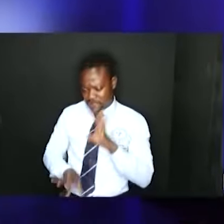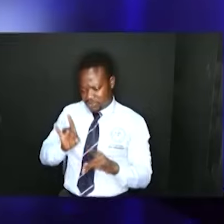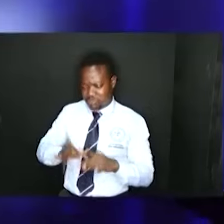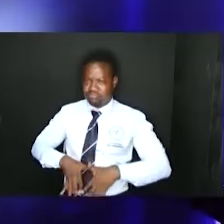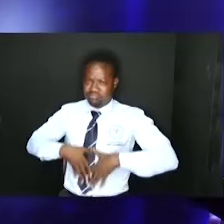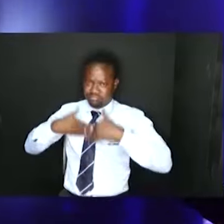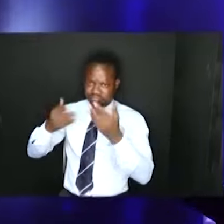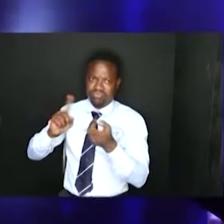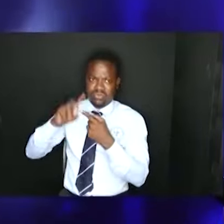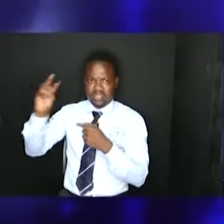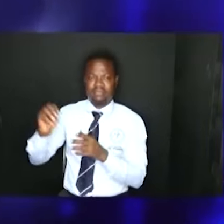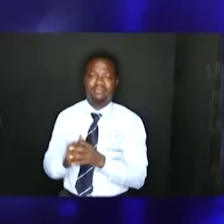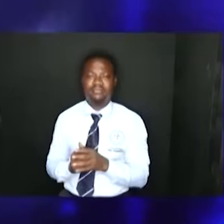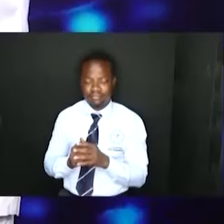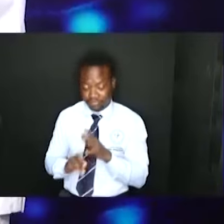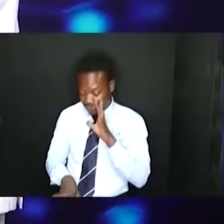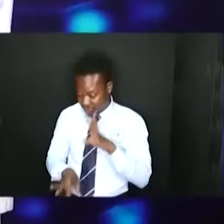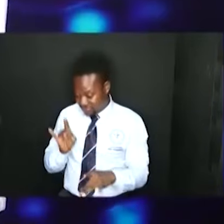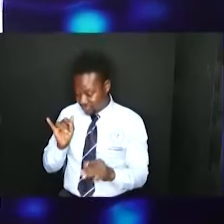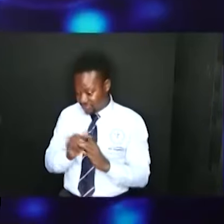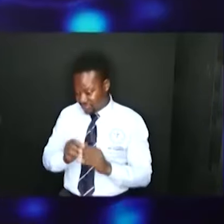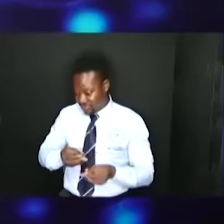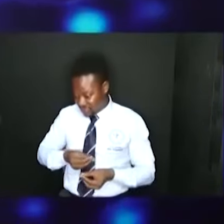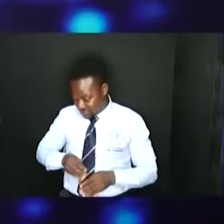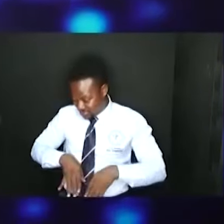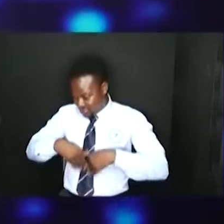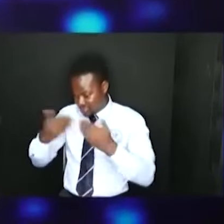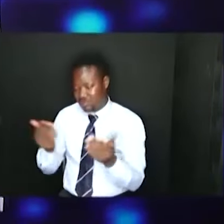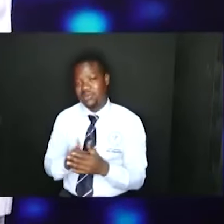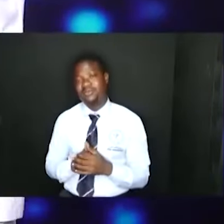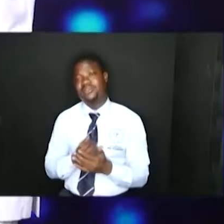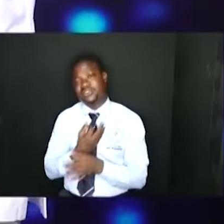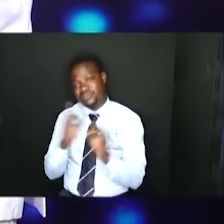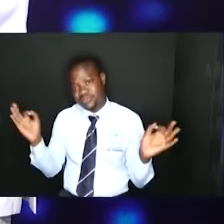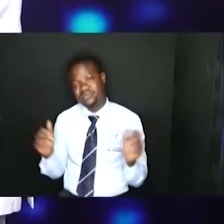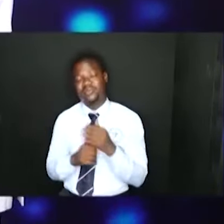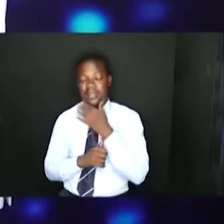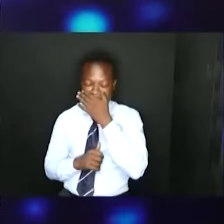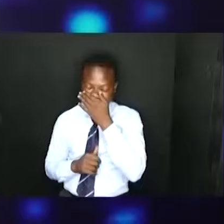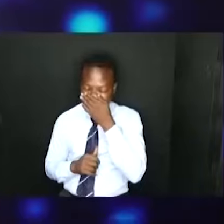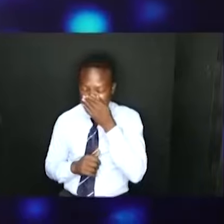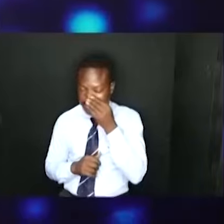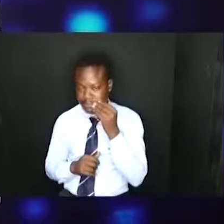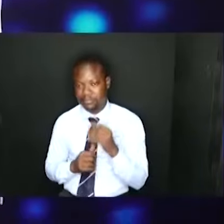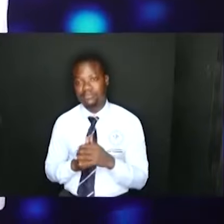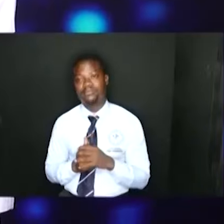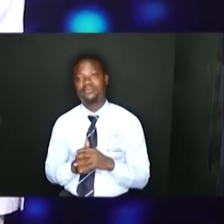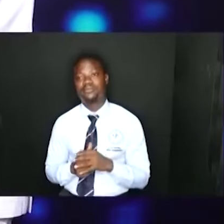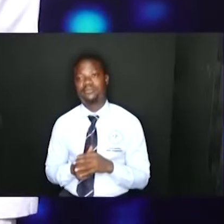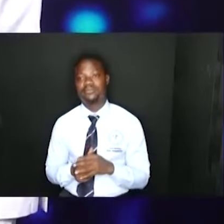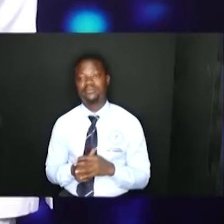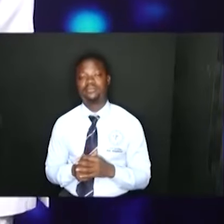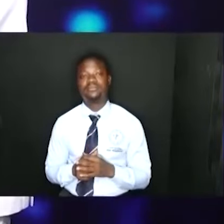jan. Spirit that is released. We eni huhumu a we nya ne fa ahudie. Now, which verse are